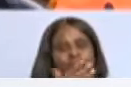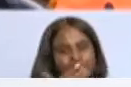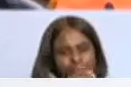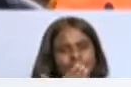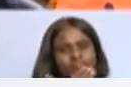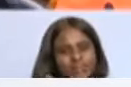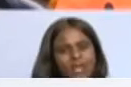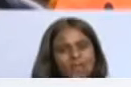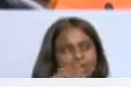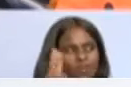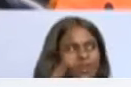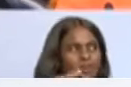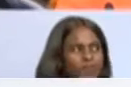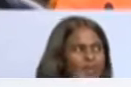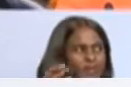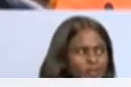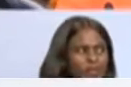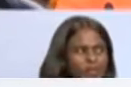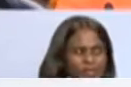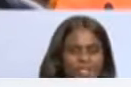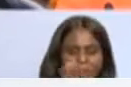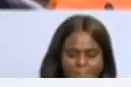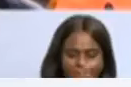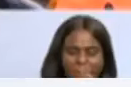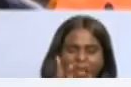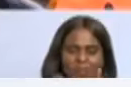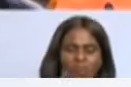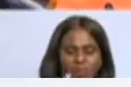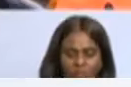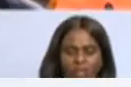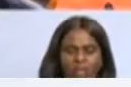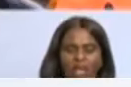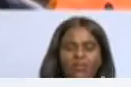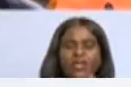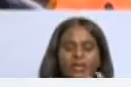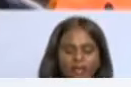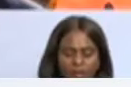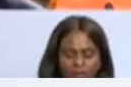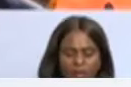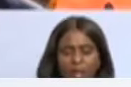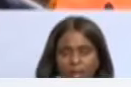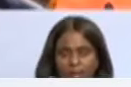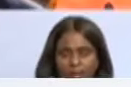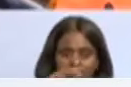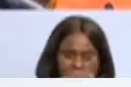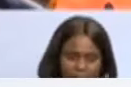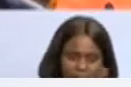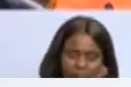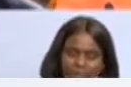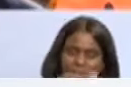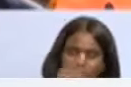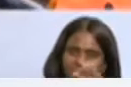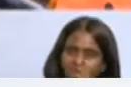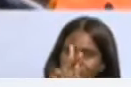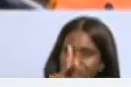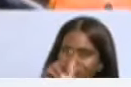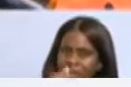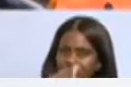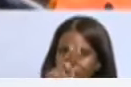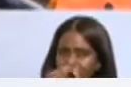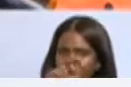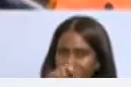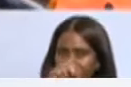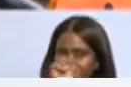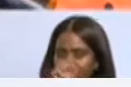It will mean a lot to our people there and our economy. Other ongoing projects include Kasenseli Gold